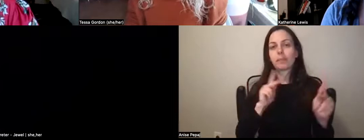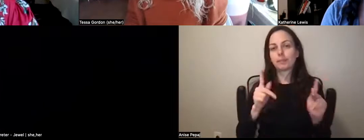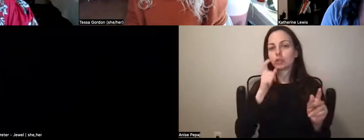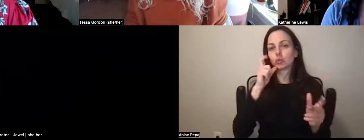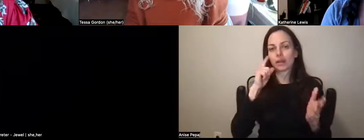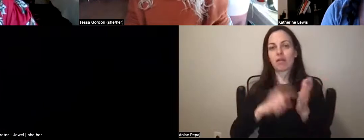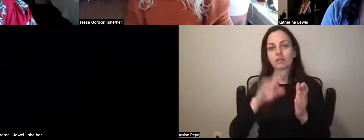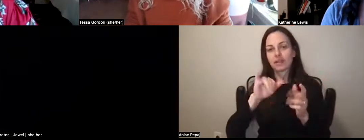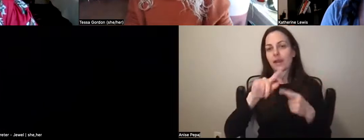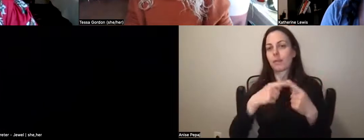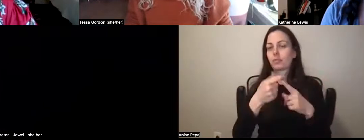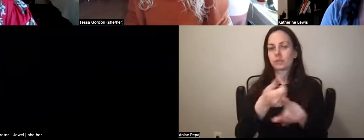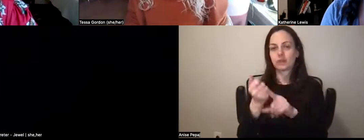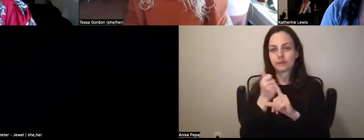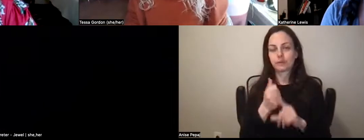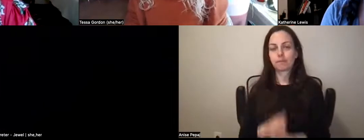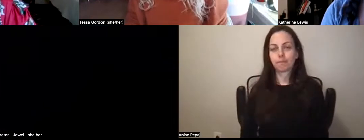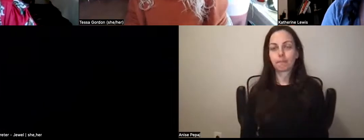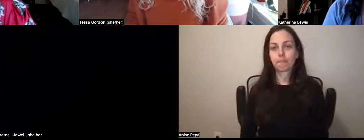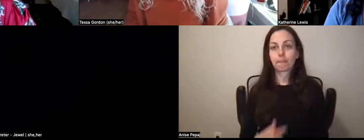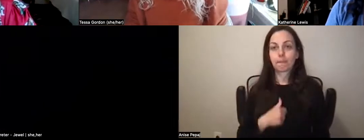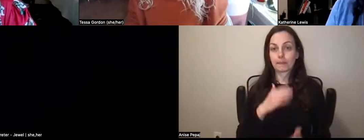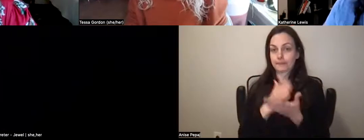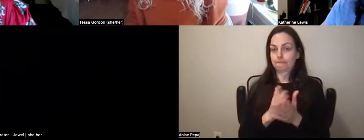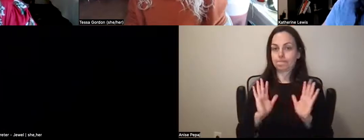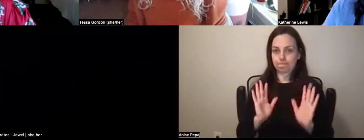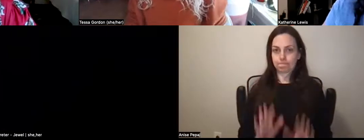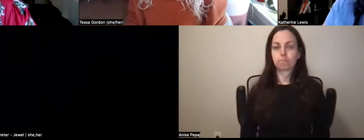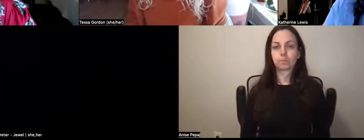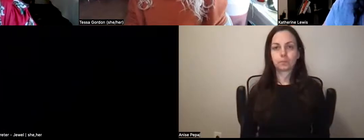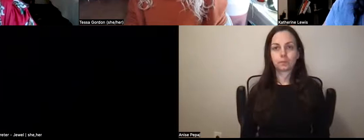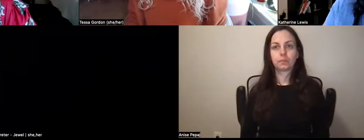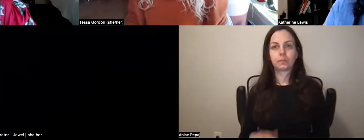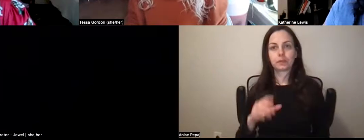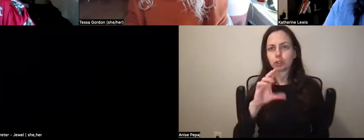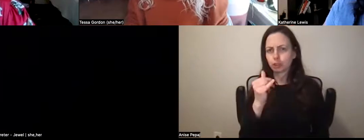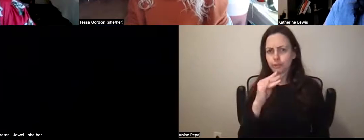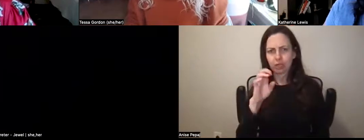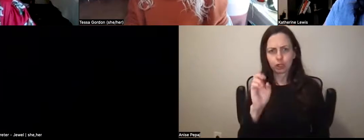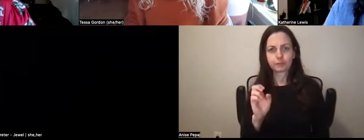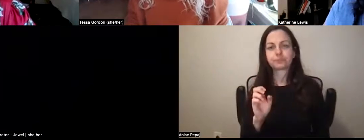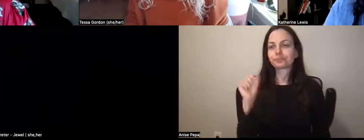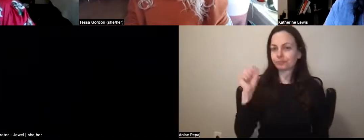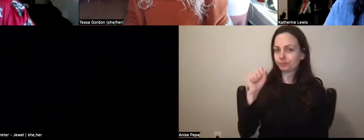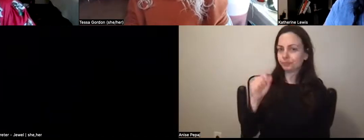about themselves. And I will stop there. So I think, Chimére, you wanted to speak. Yeah.